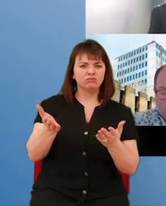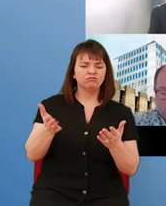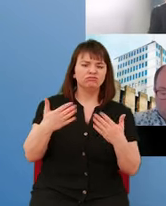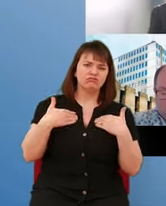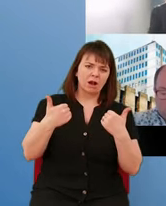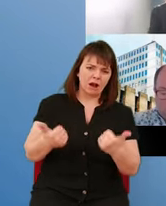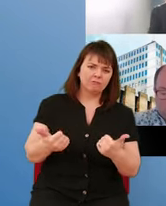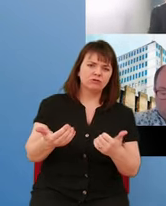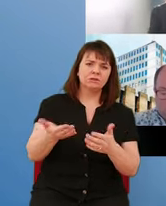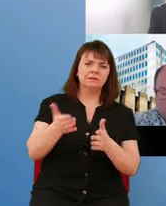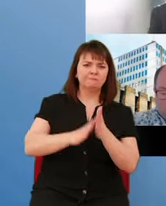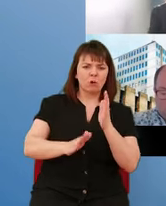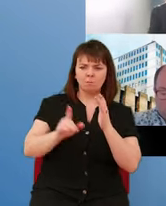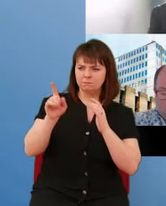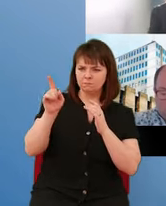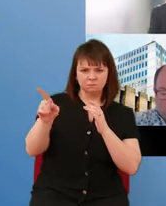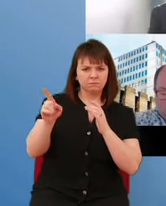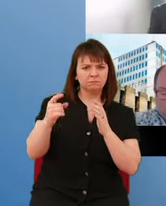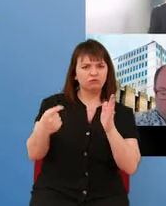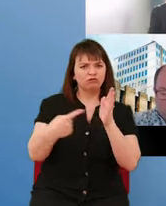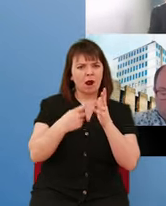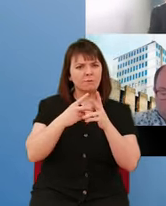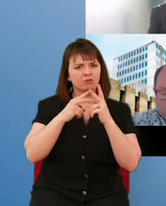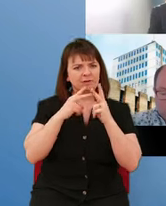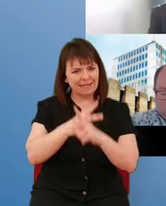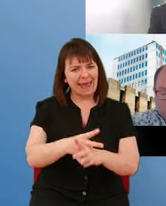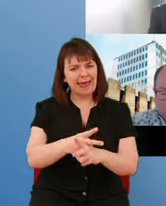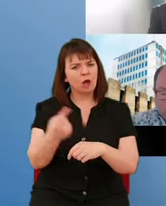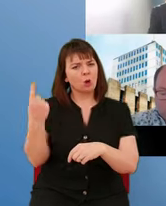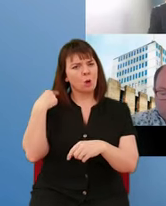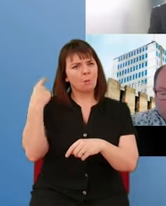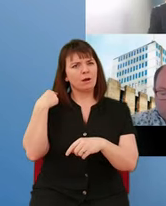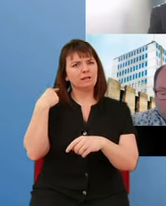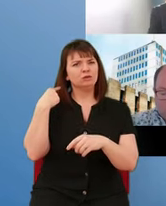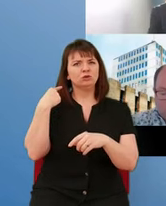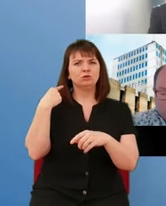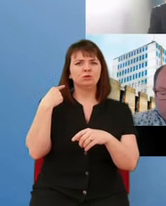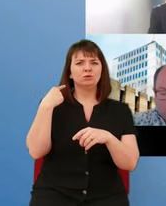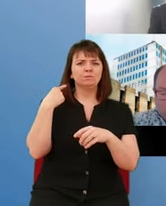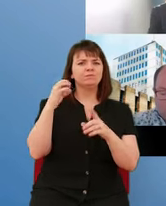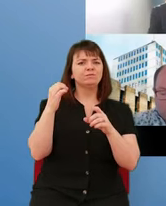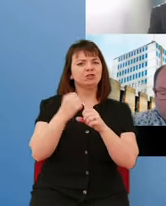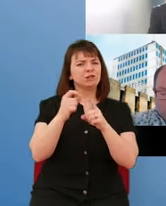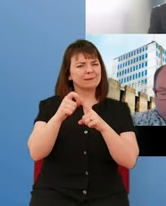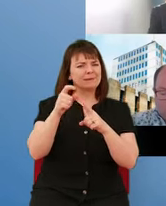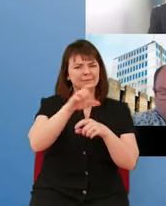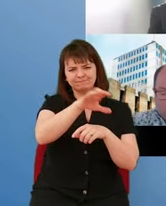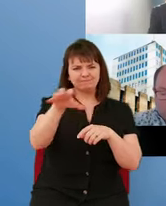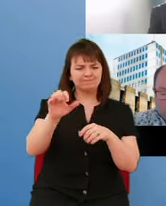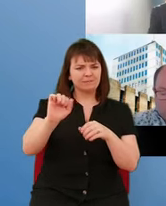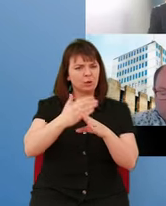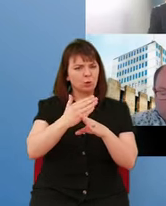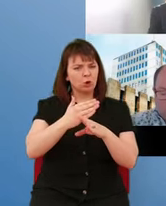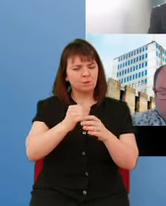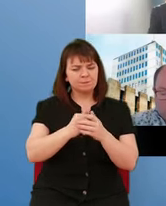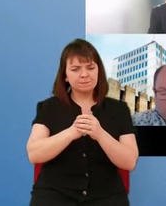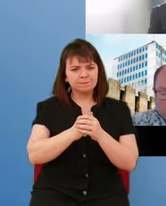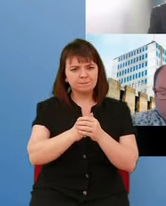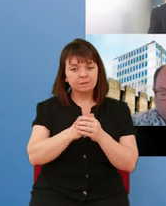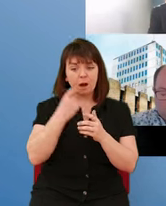but just wondering, you know, what the impact might be on staff choosing to leave, staff choosing to retire, and kind of workforce generally,